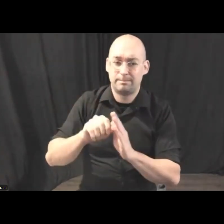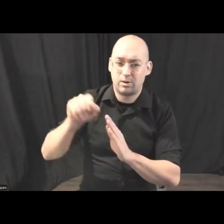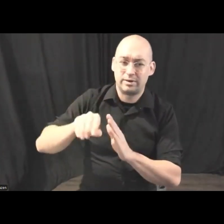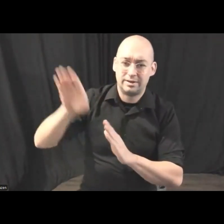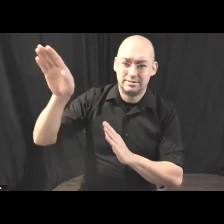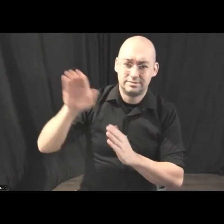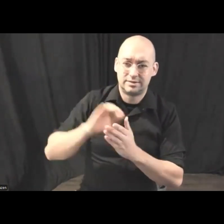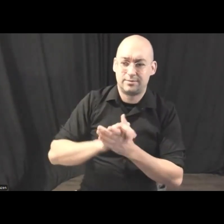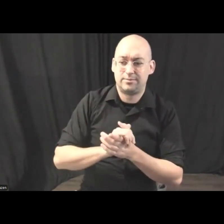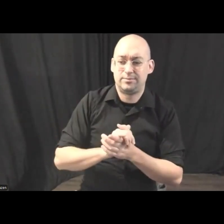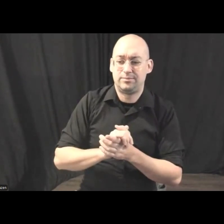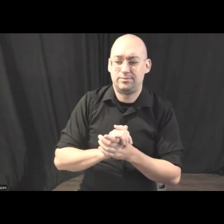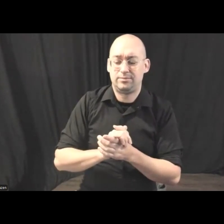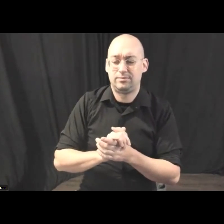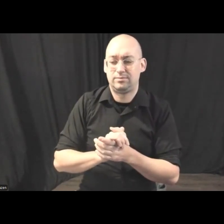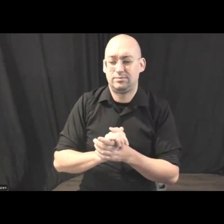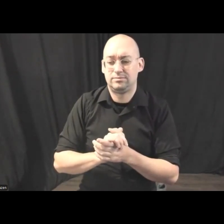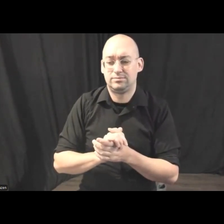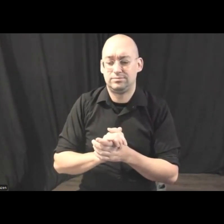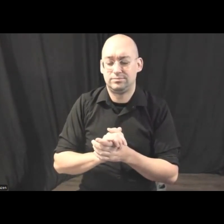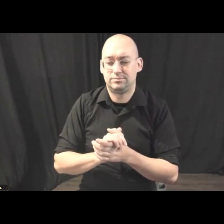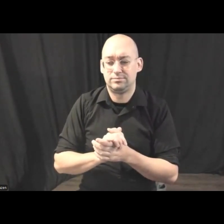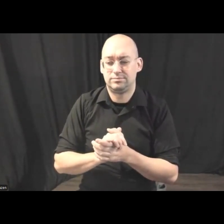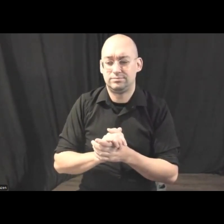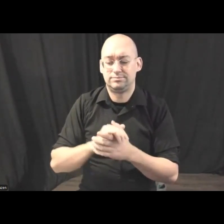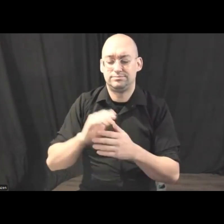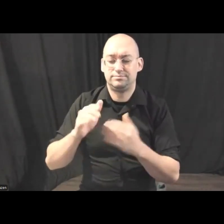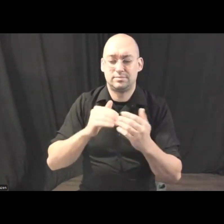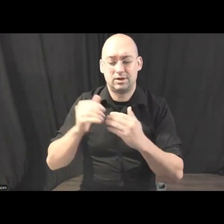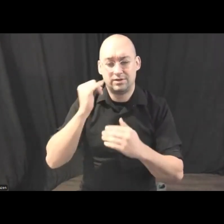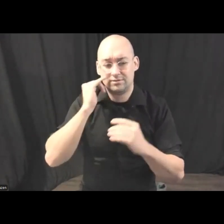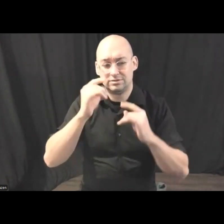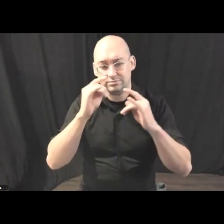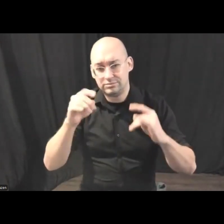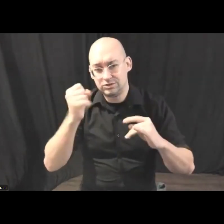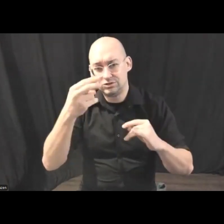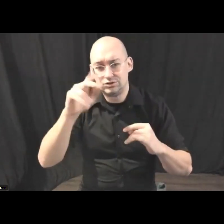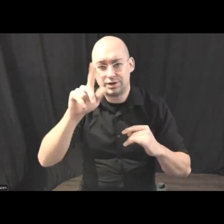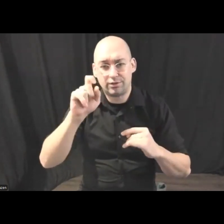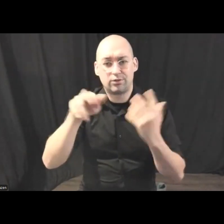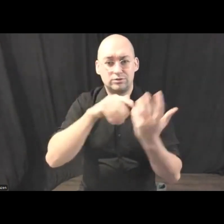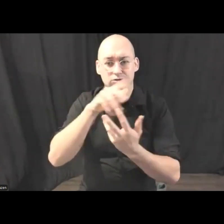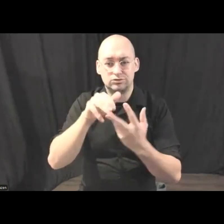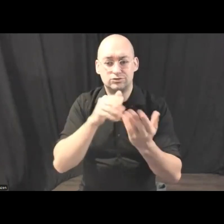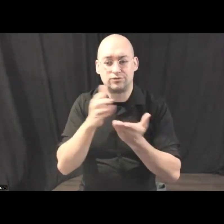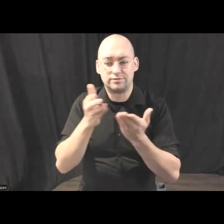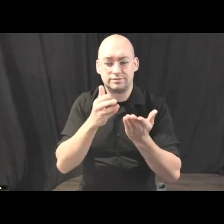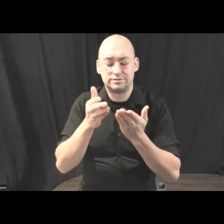I just want you to know that's the lens by which, in whether it's the shelters that social services stands up in support of the